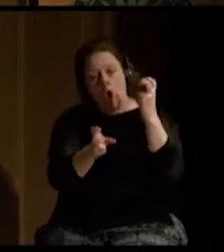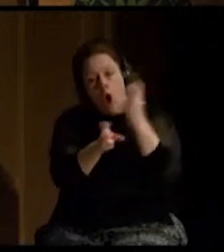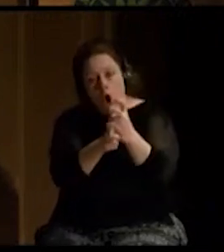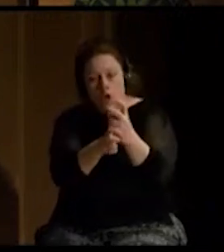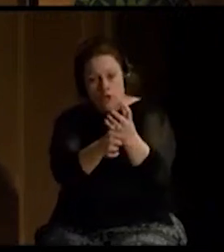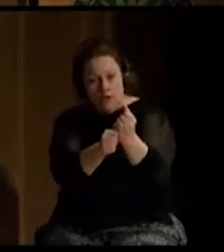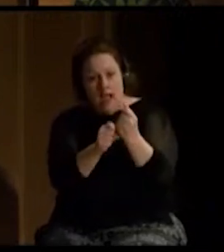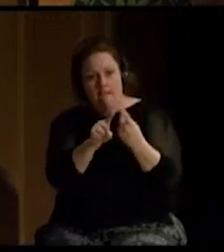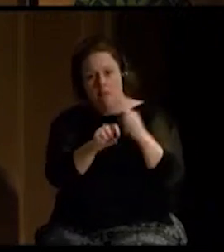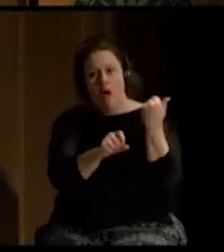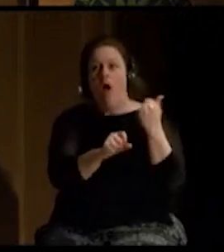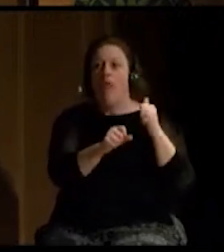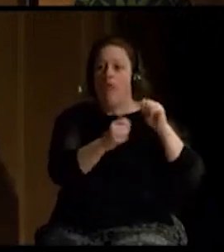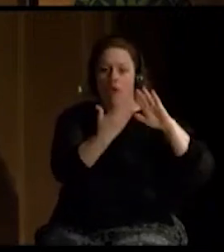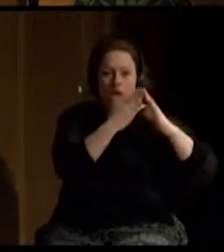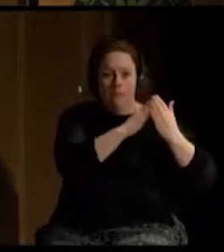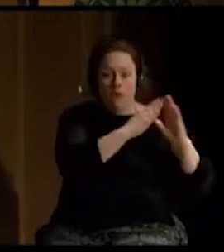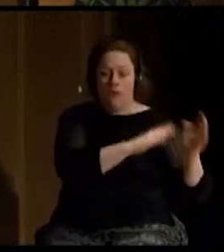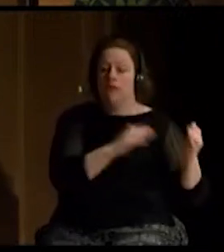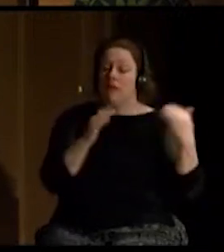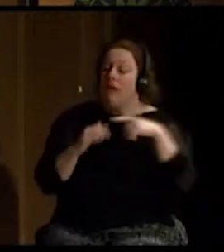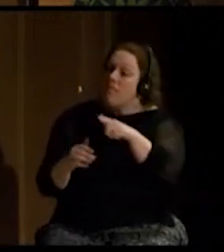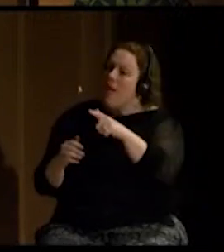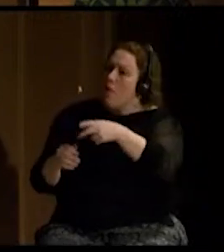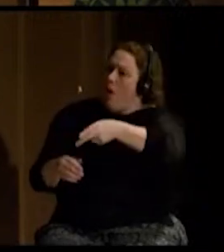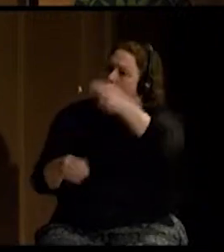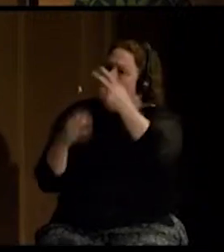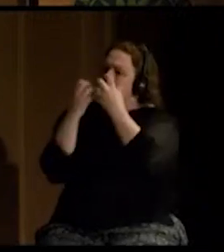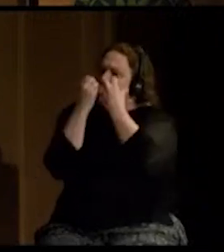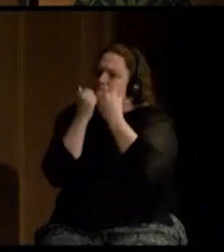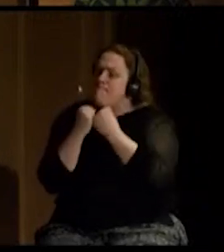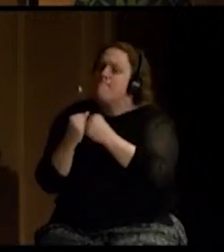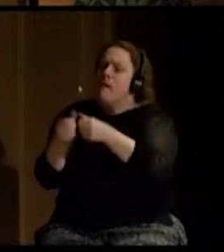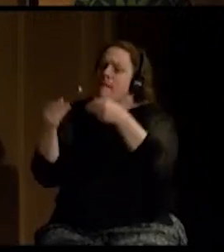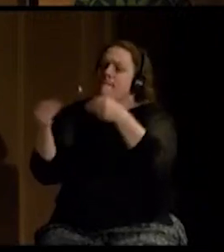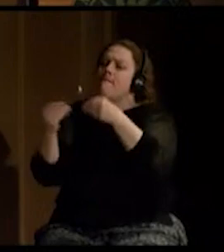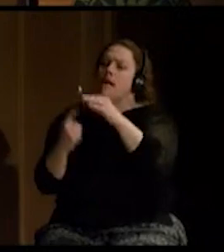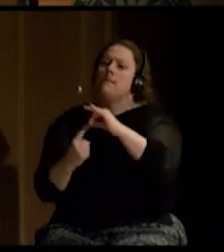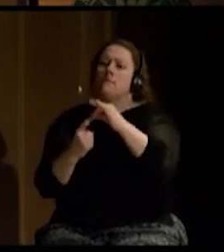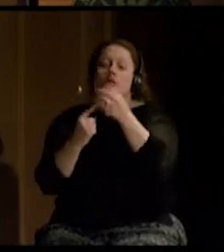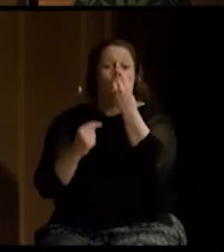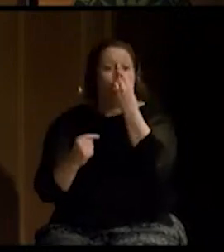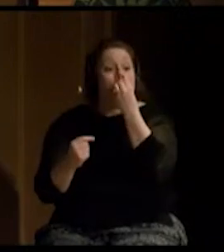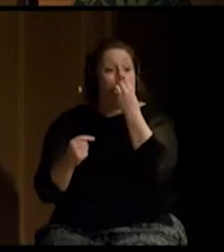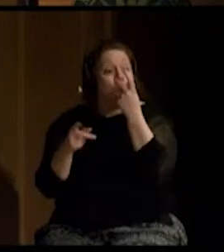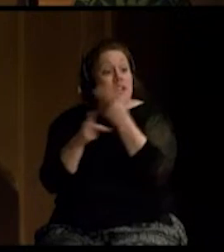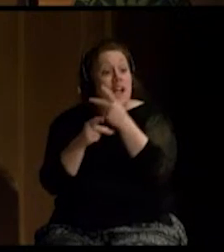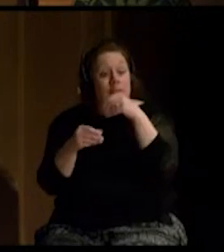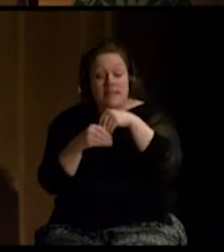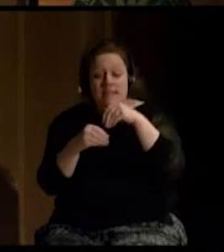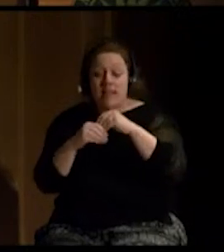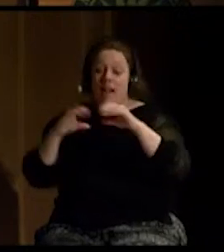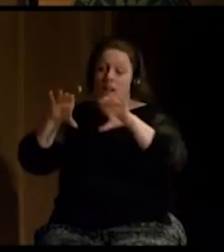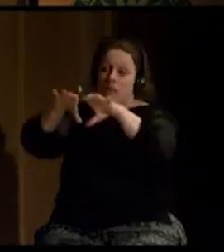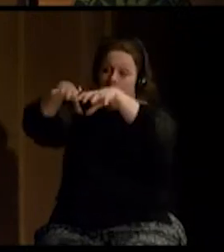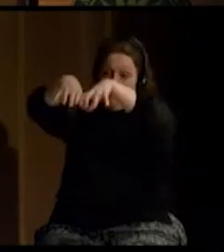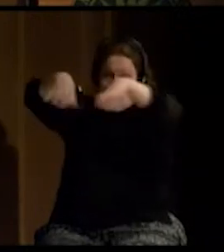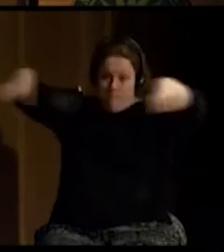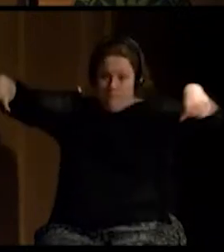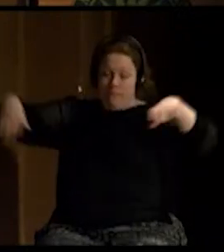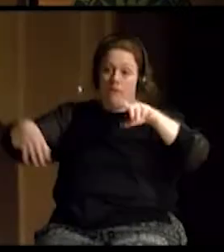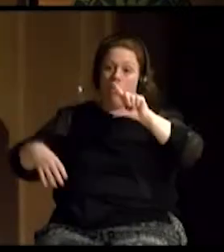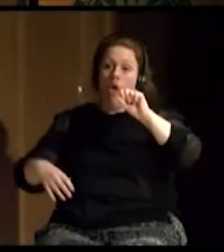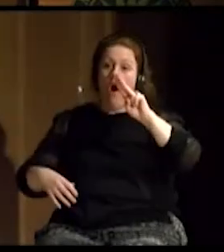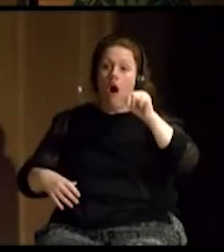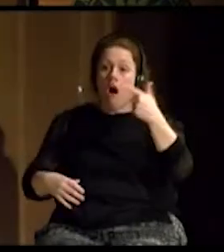were highly valued. They were fed special diets. They were kept inside of the longhouses with the humans,